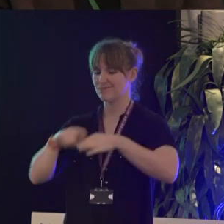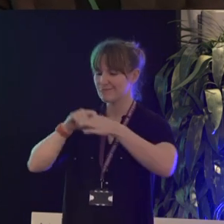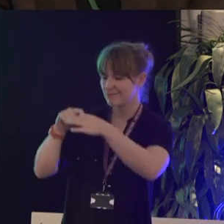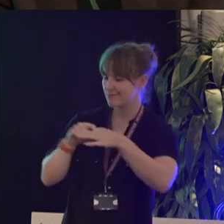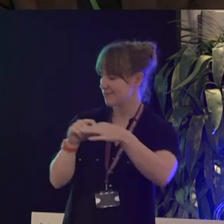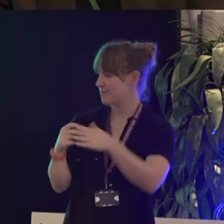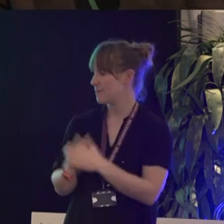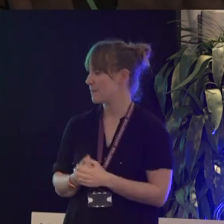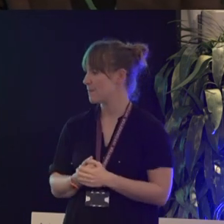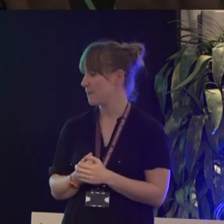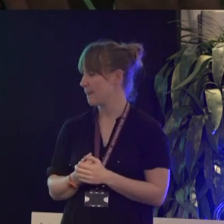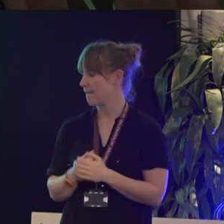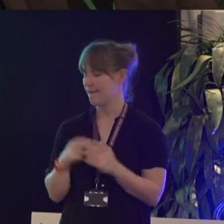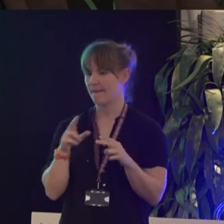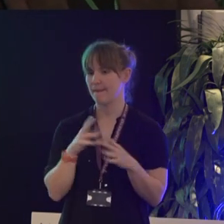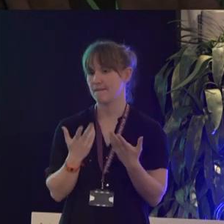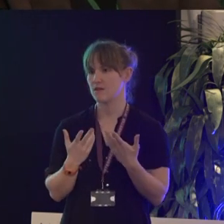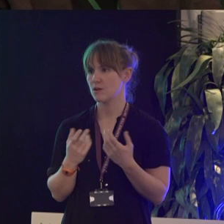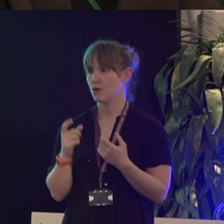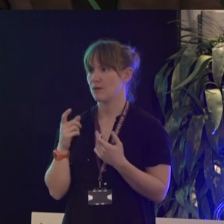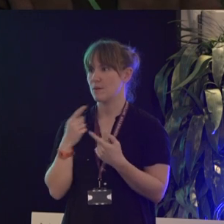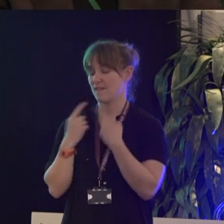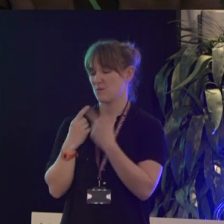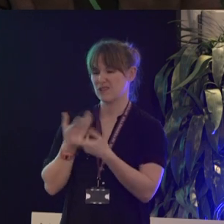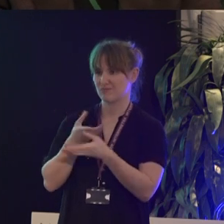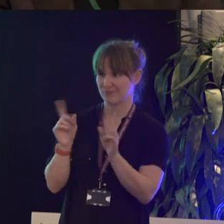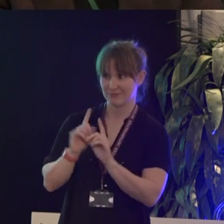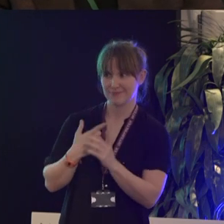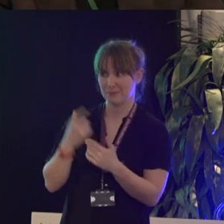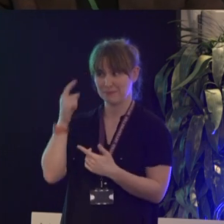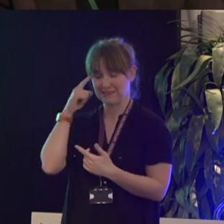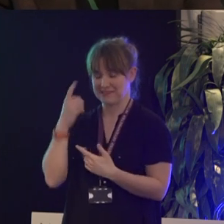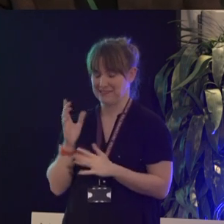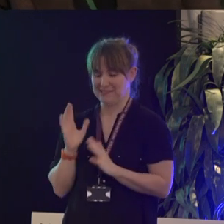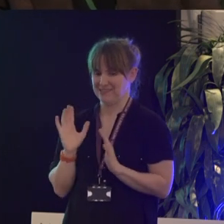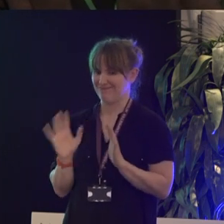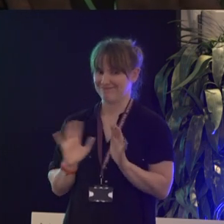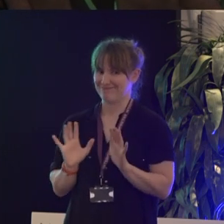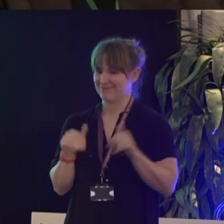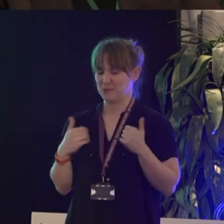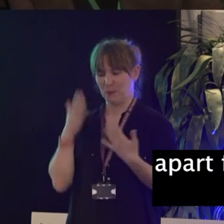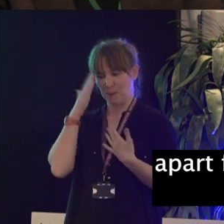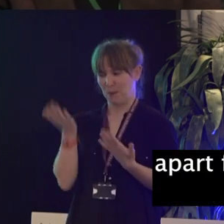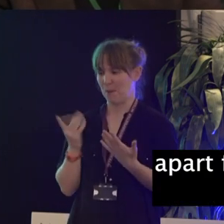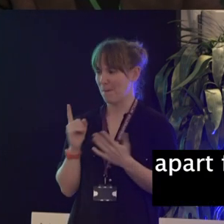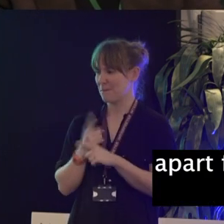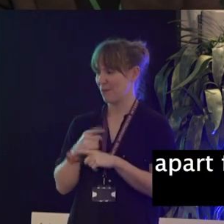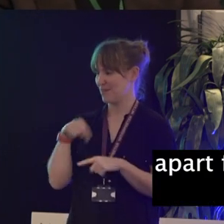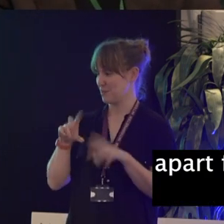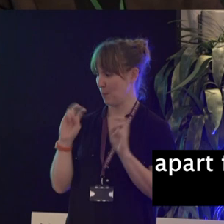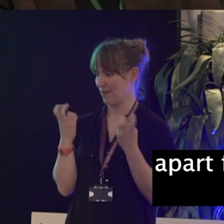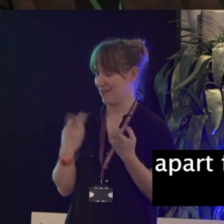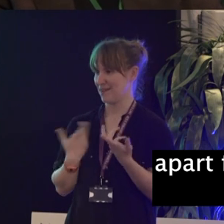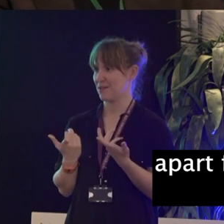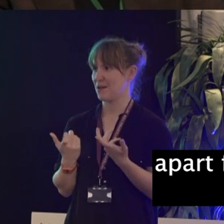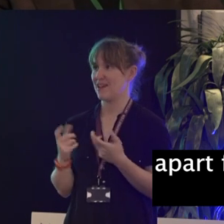that. FYI, I know nothing about what we're going to be talking about today, apart from the fact